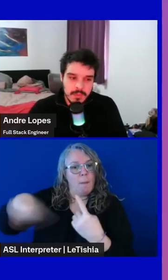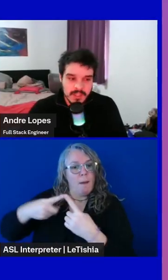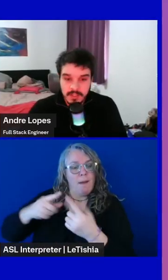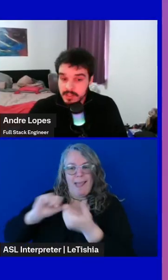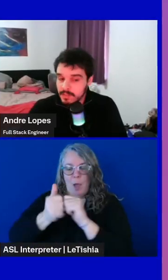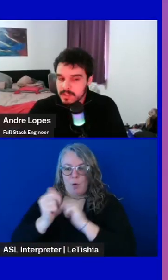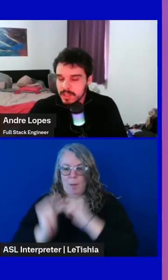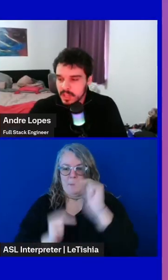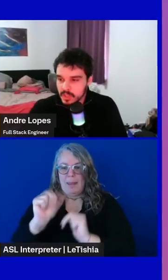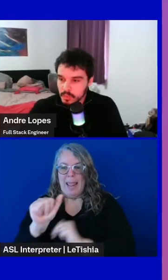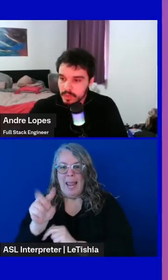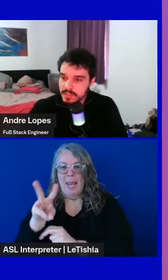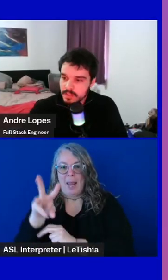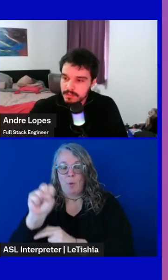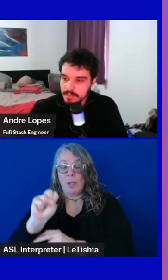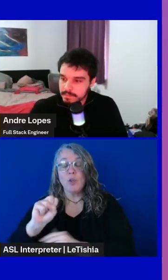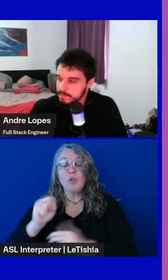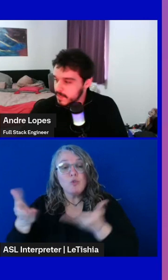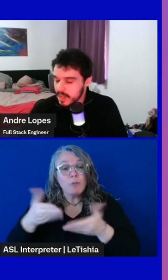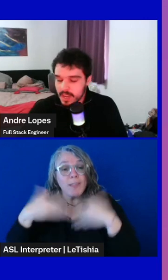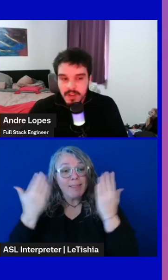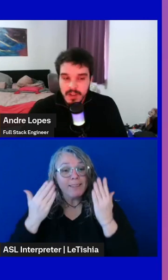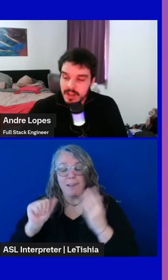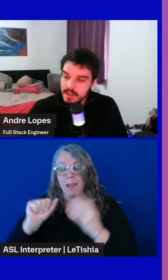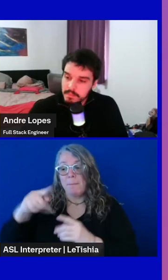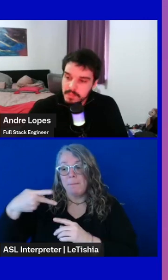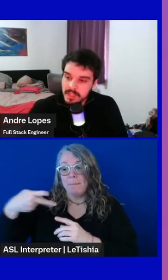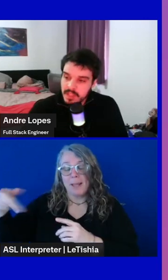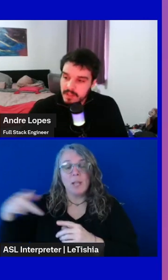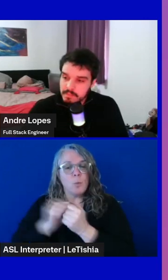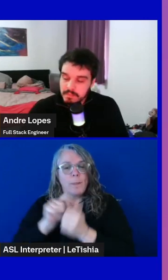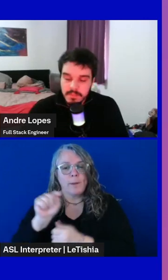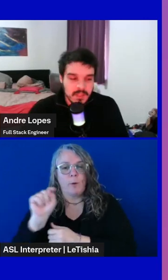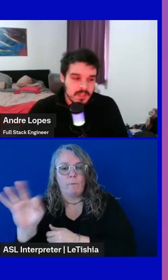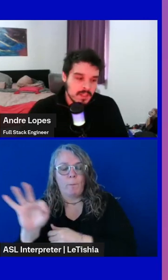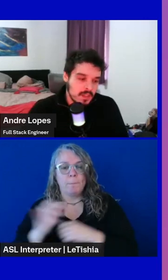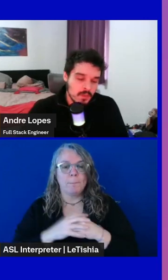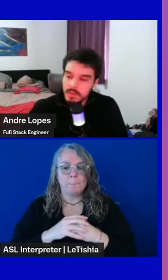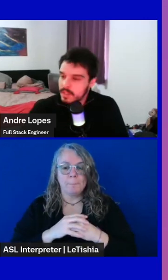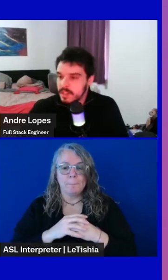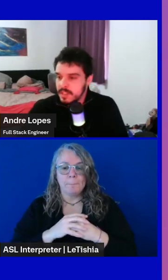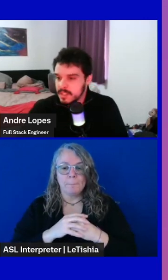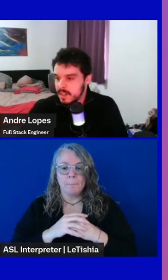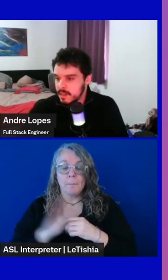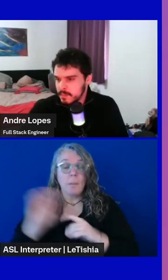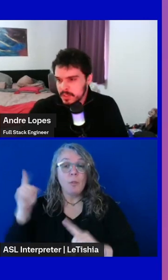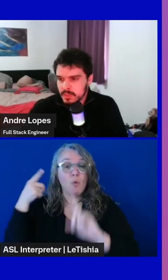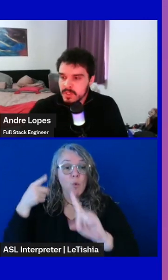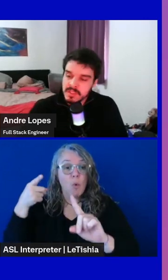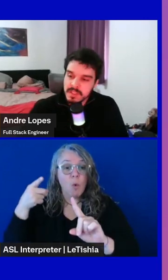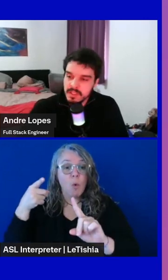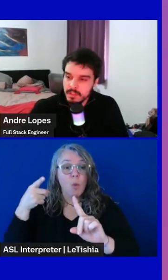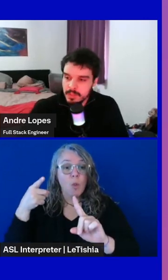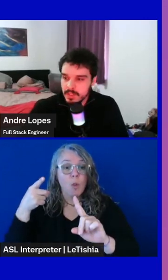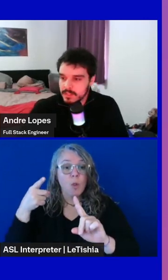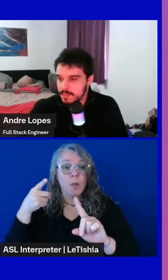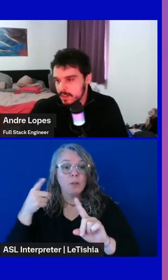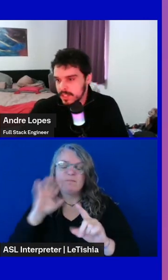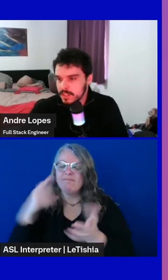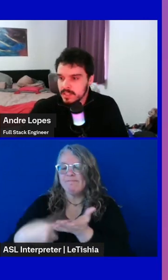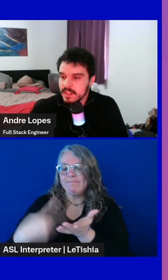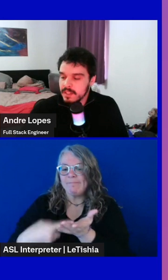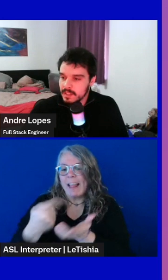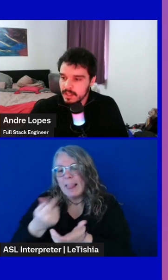build AWS serverless applications with Terraform. Uh, the the goal here is I'm going to just discuss a little bit